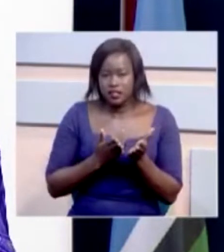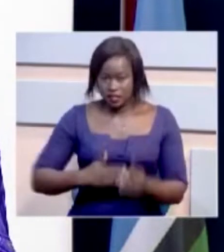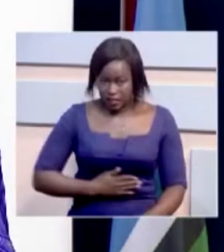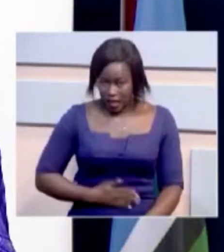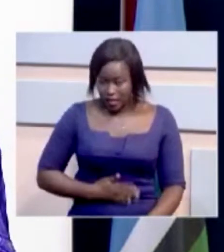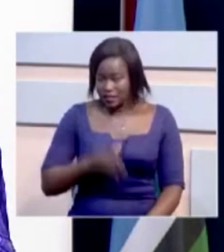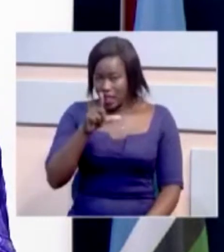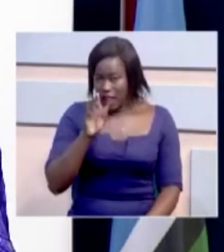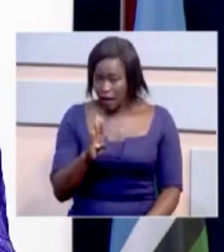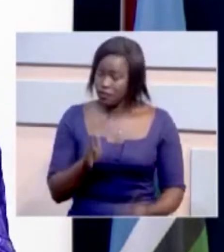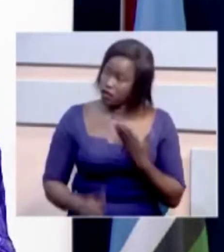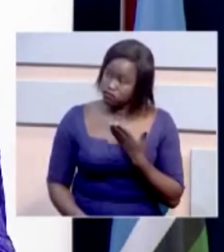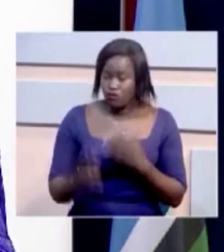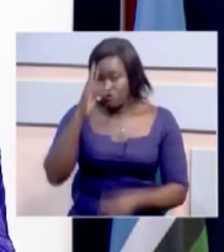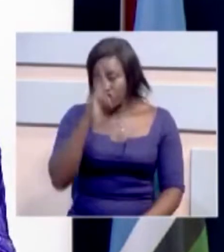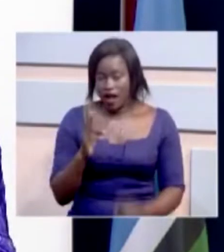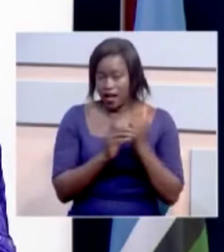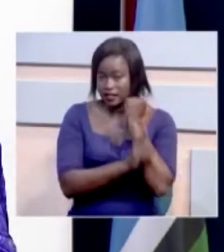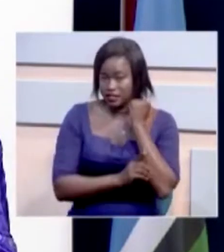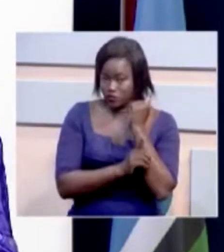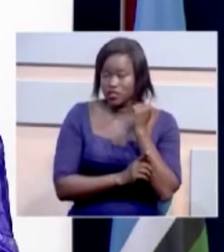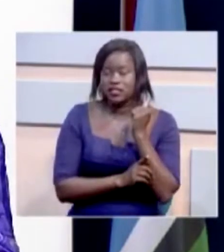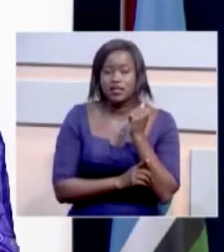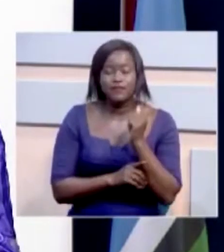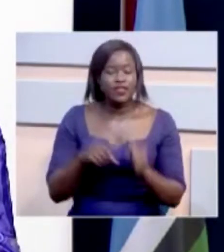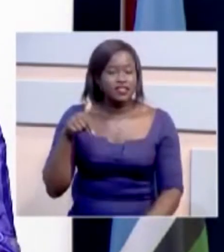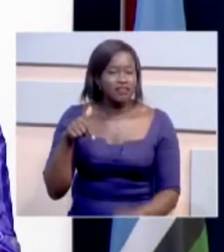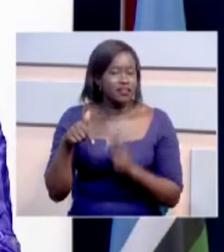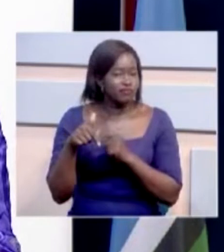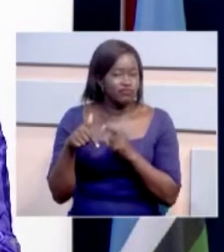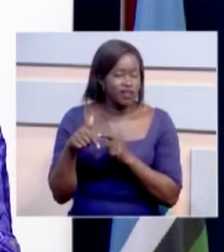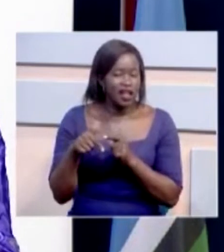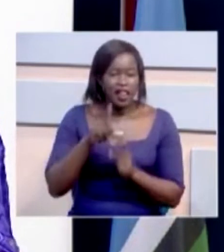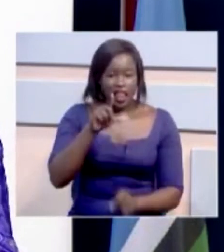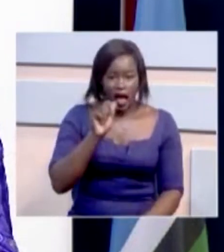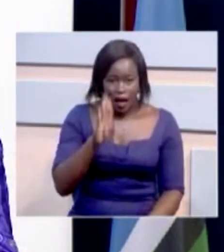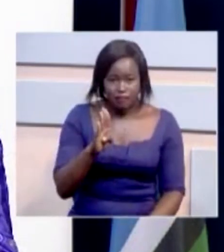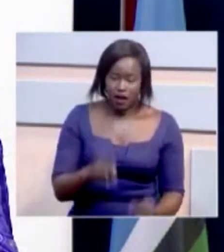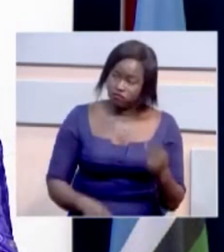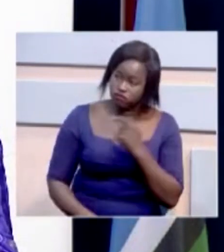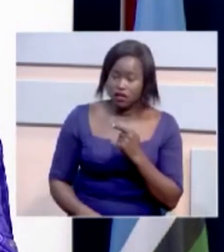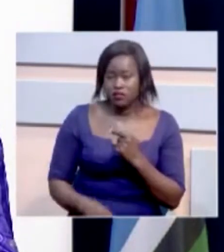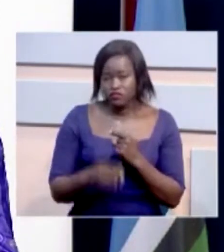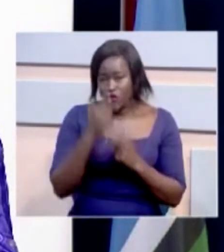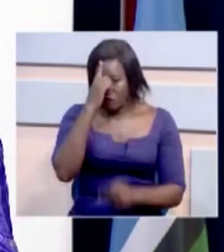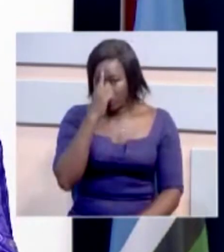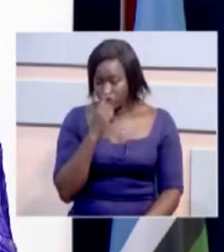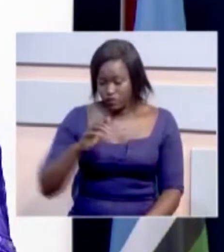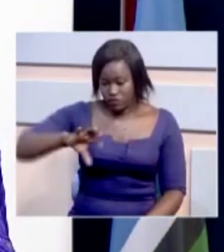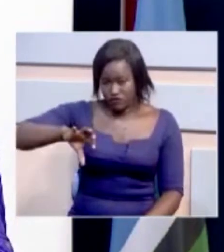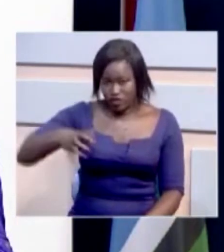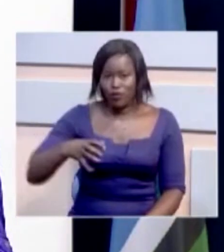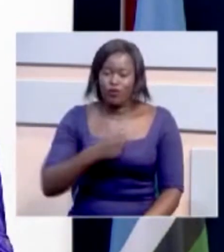Laboratory in Rakai District. And 7, the laboratory in Fort Portal Regional Referral